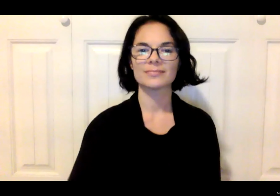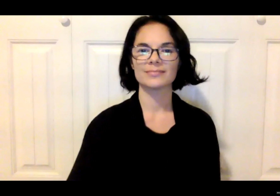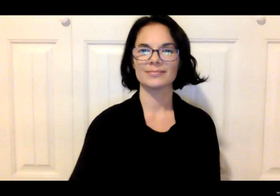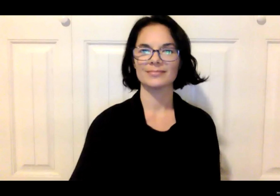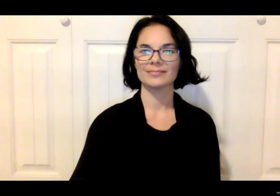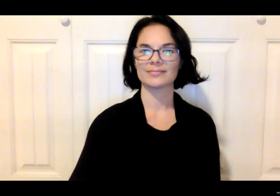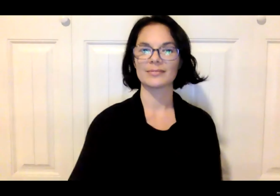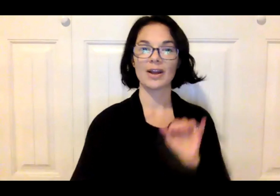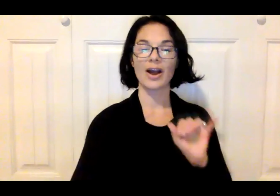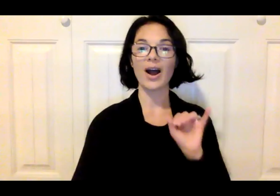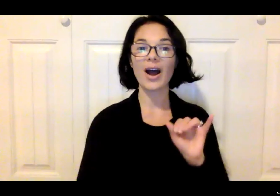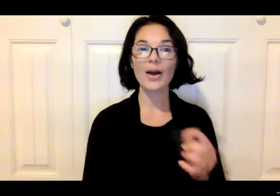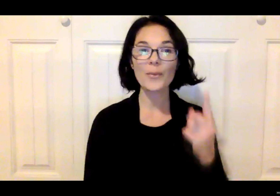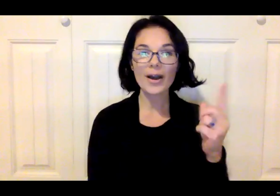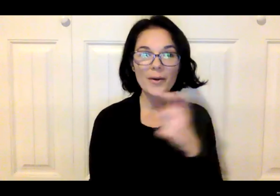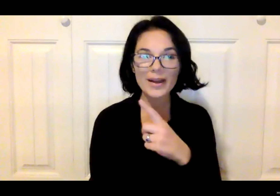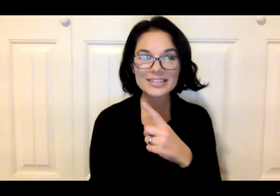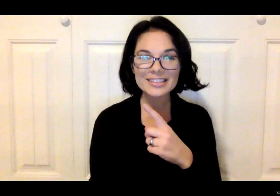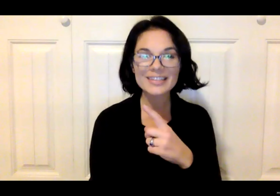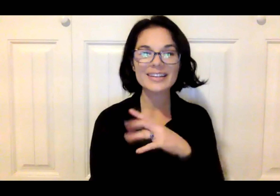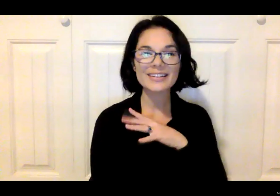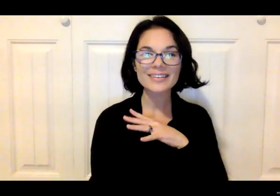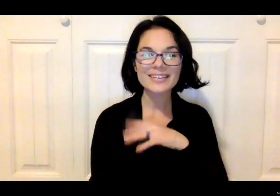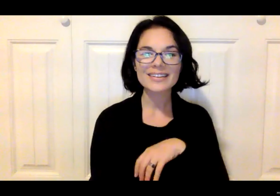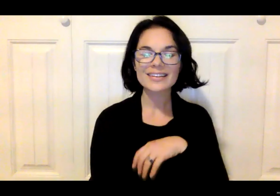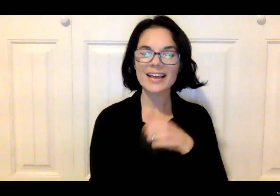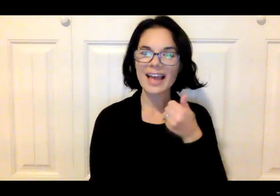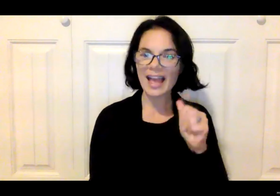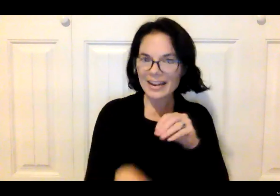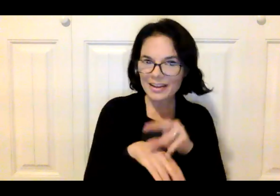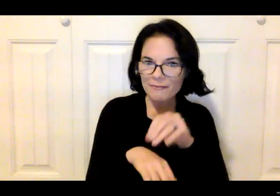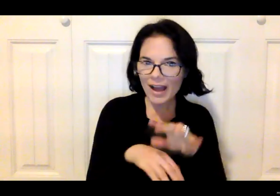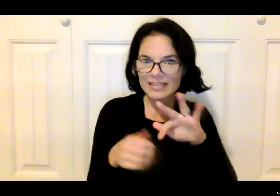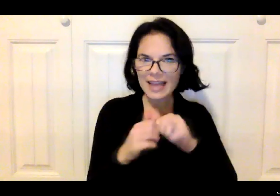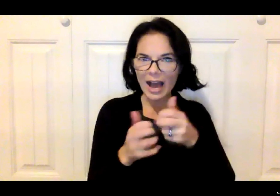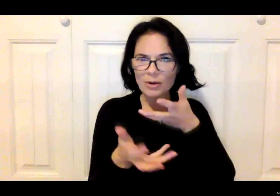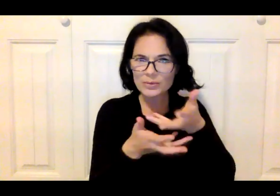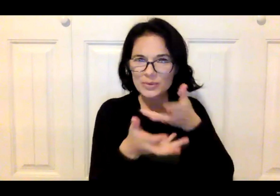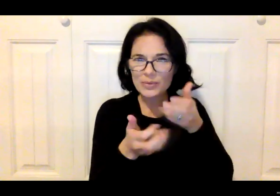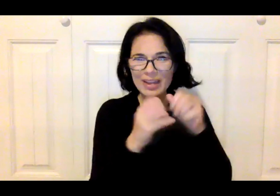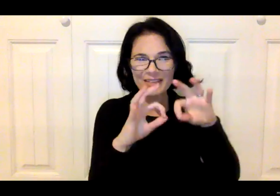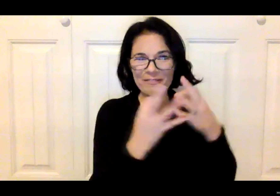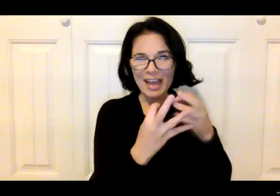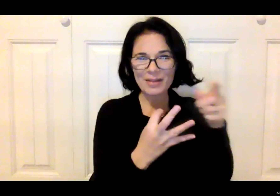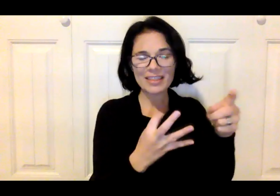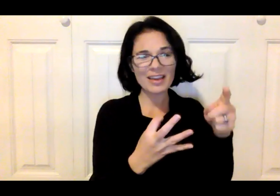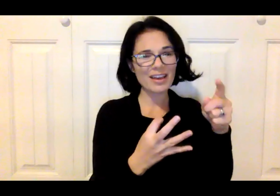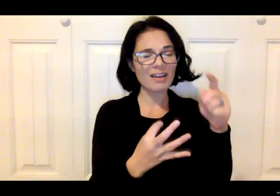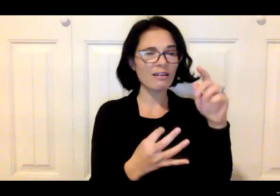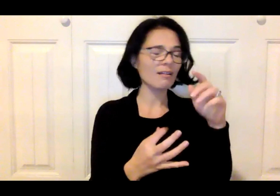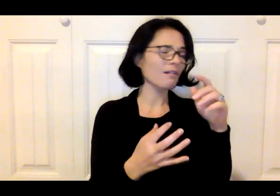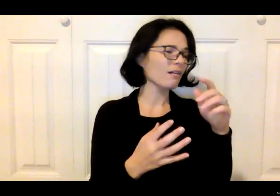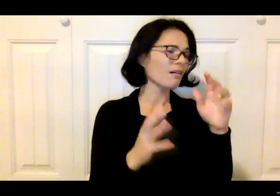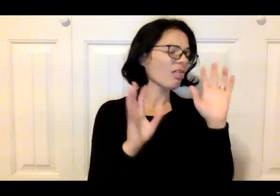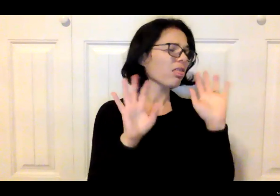Oh, I see we have a question. Any advice for talking to family members who are tired of masks and distancing? I feel